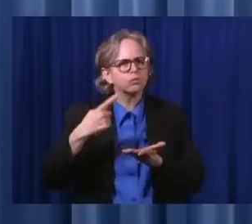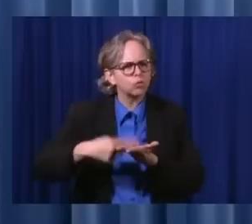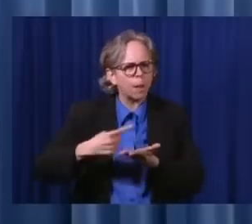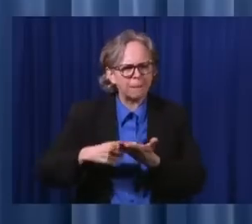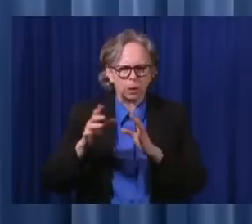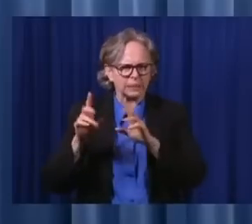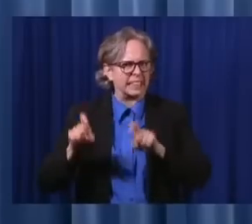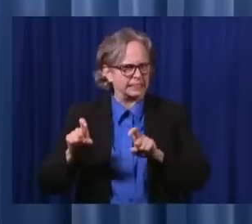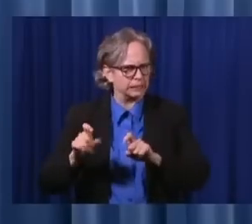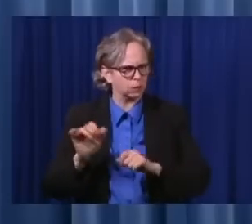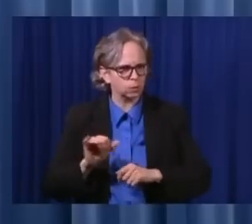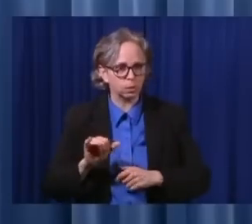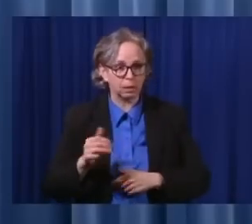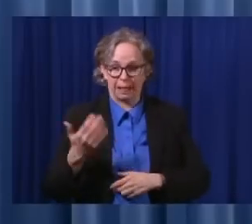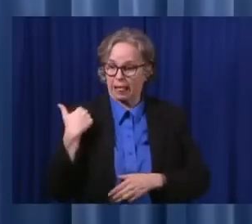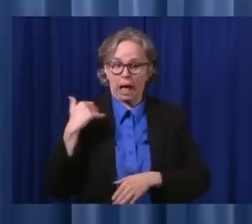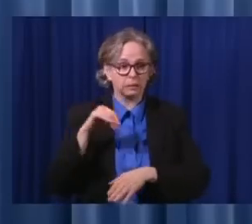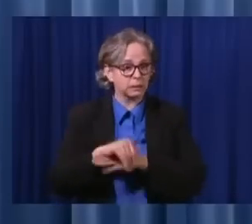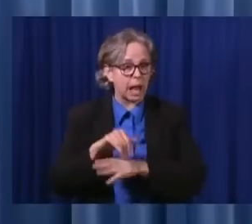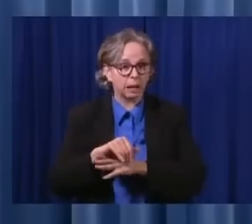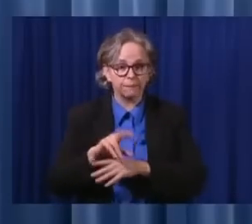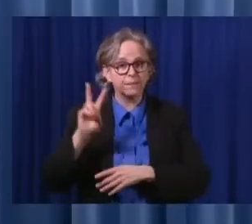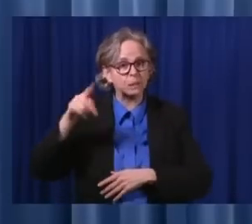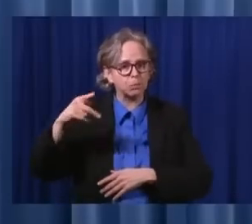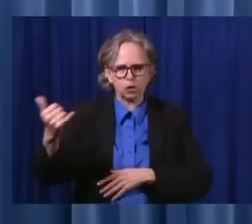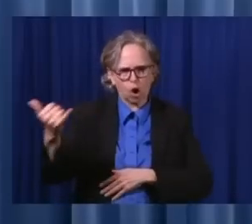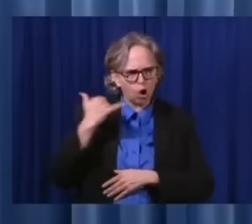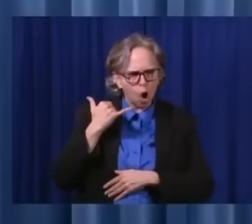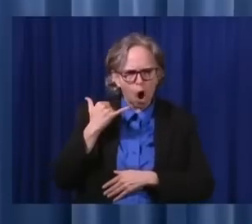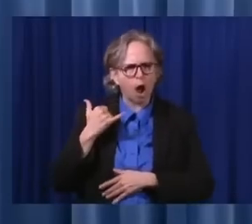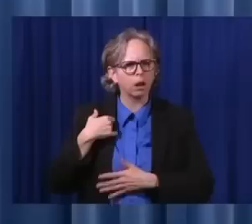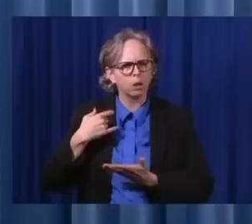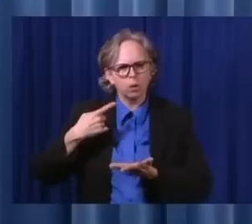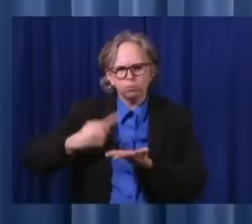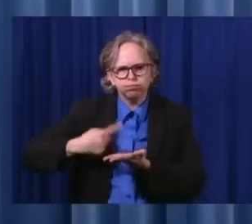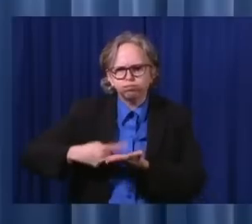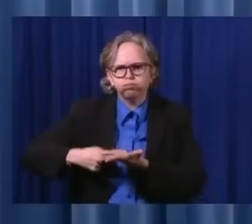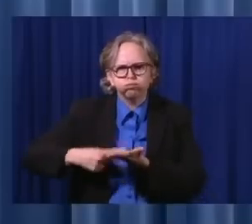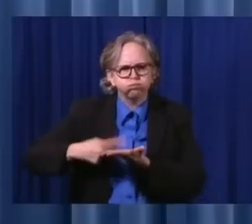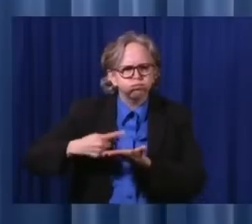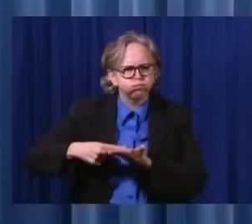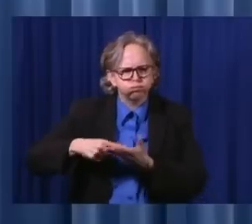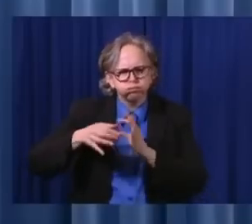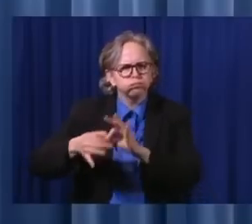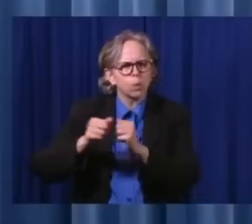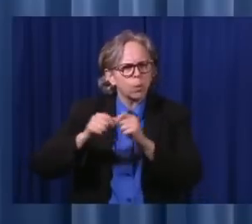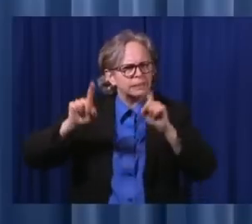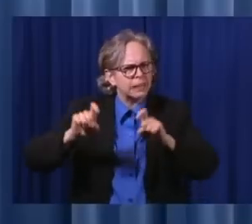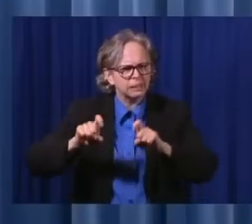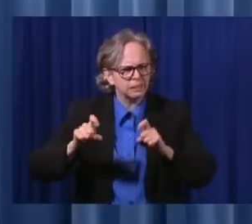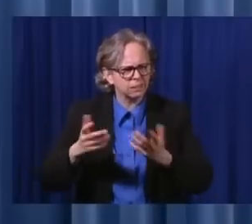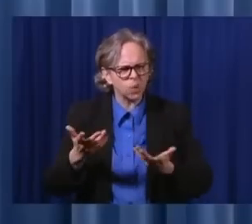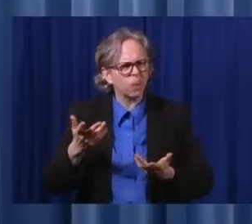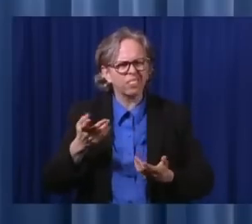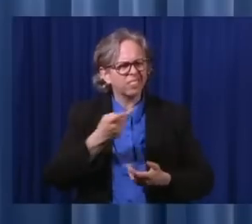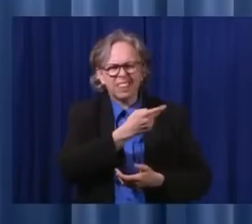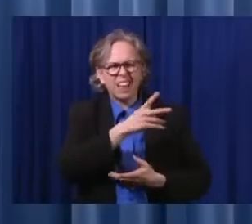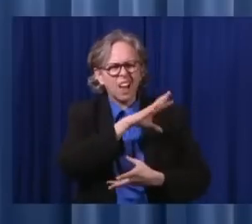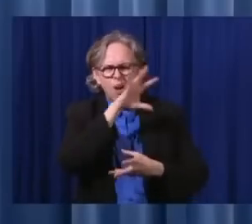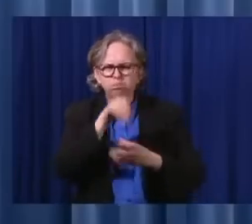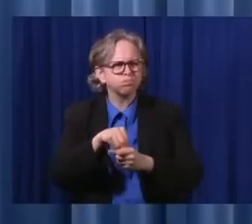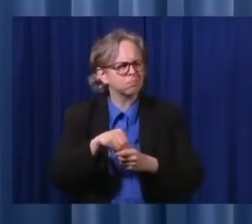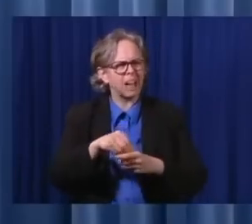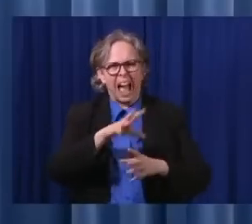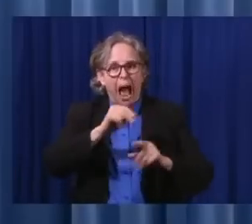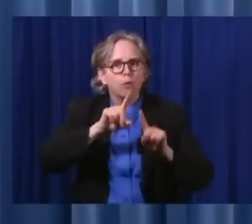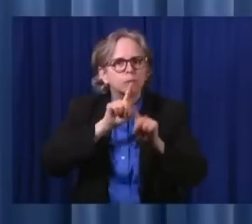back to me last night, had further conversation about testing. So they have been exceedingly responsive.